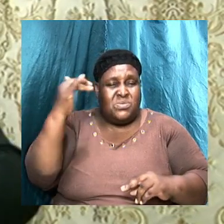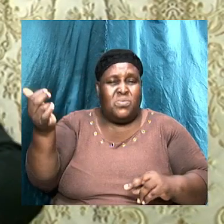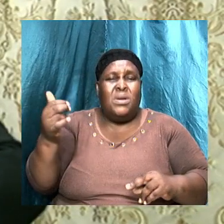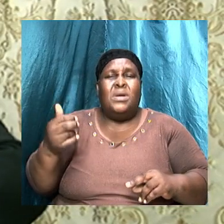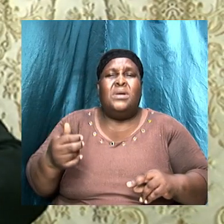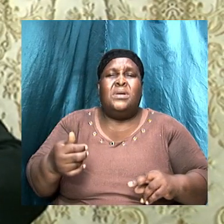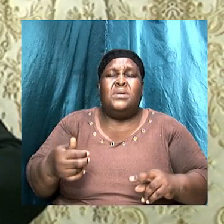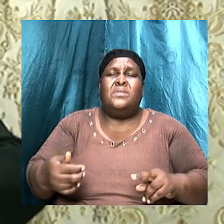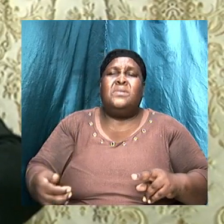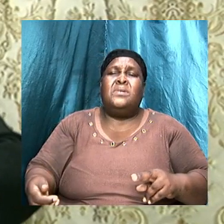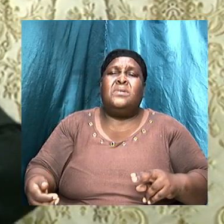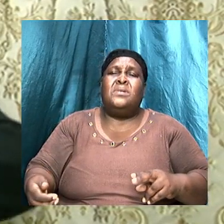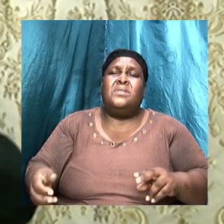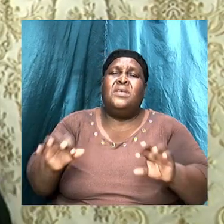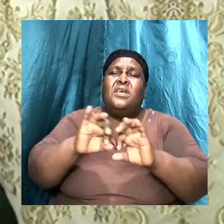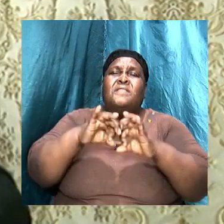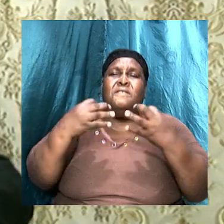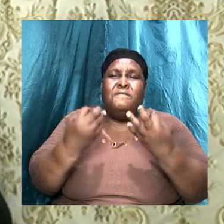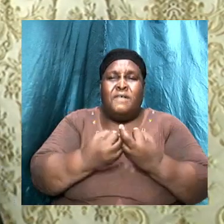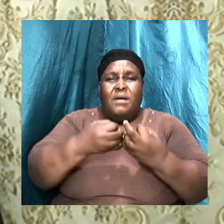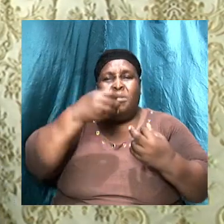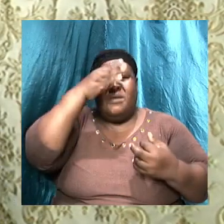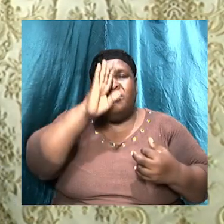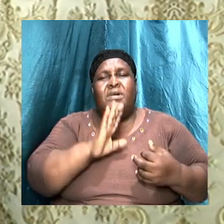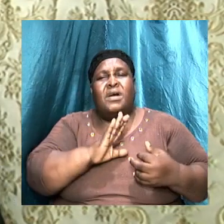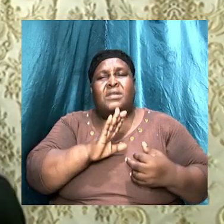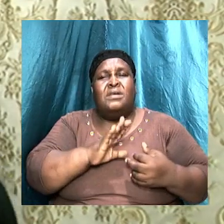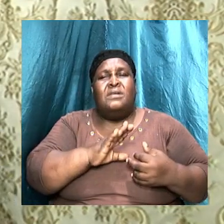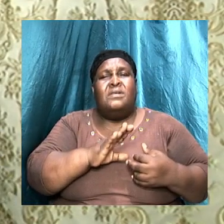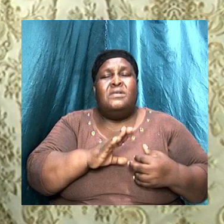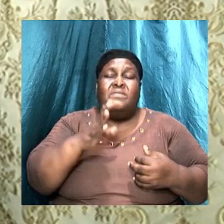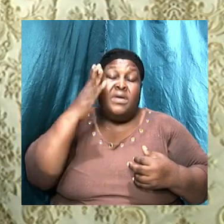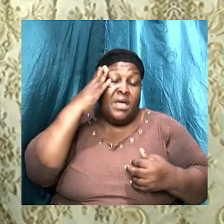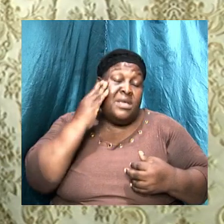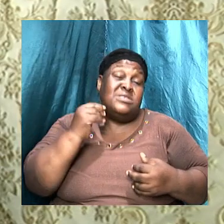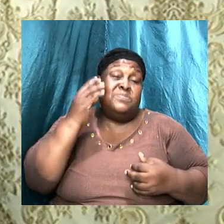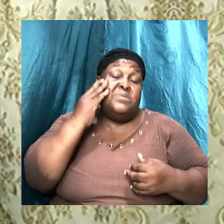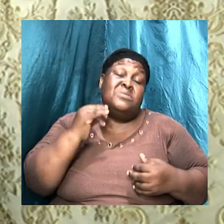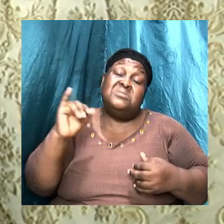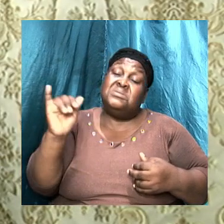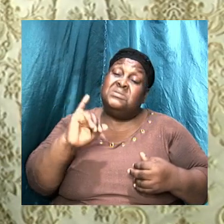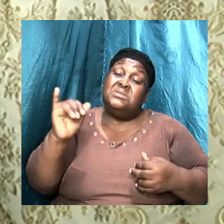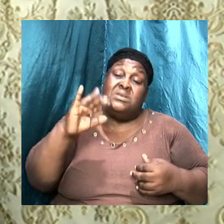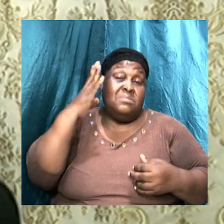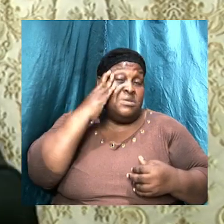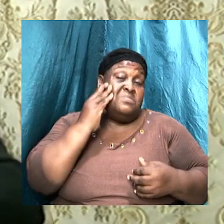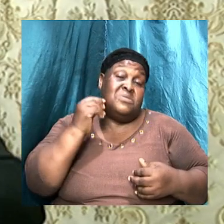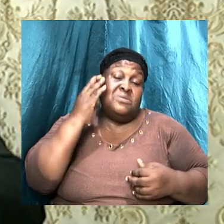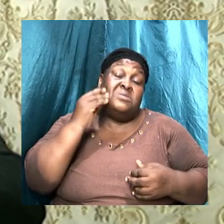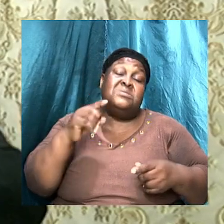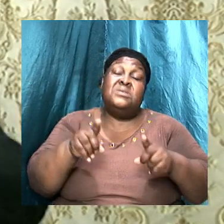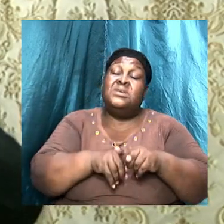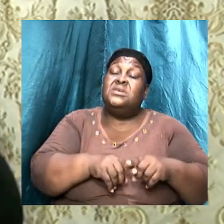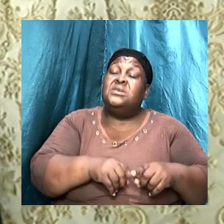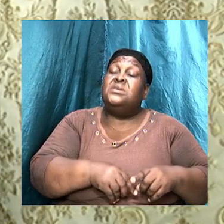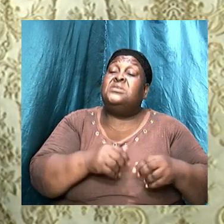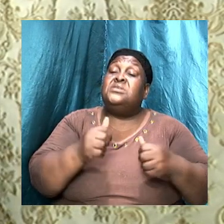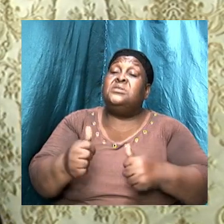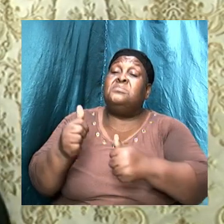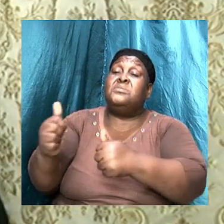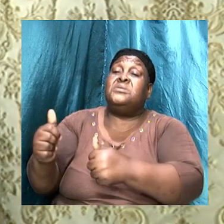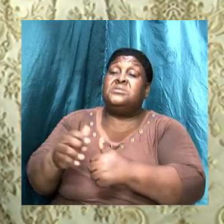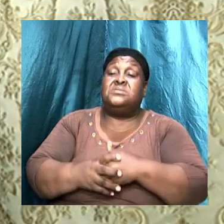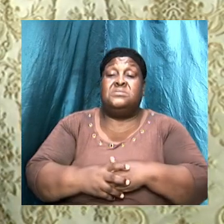meant that they had to experience the same experience that the apostles experienced they had to know fulfill